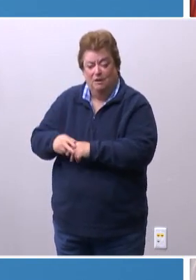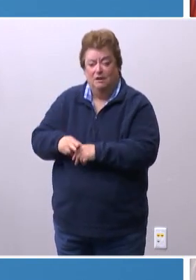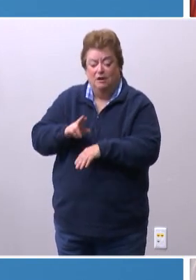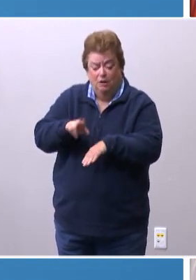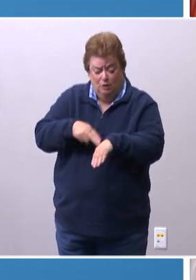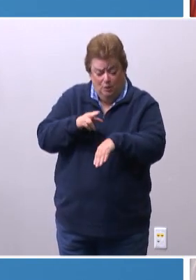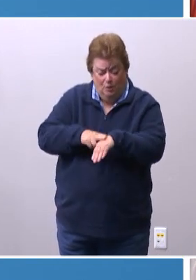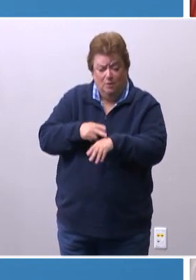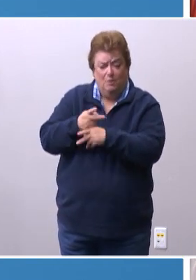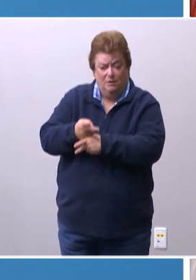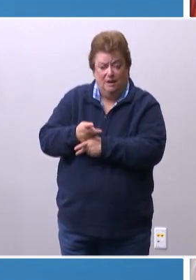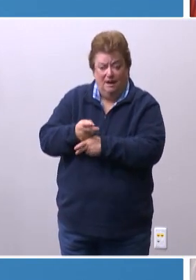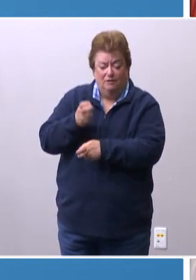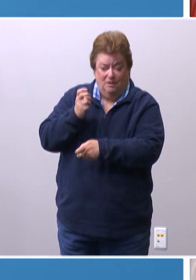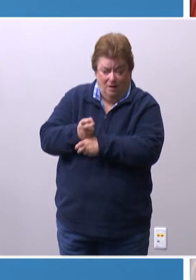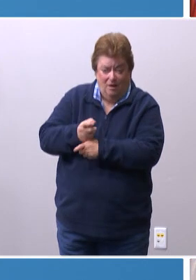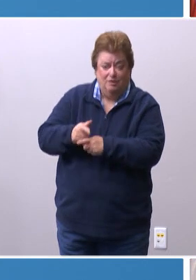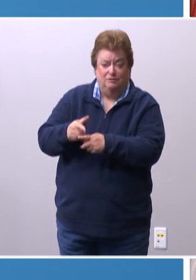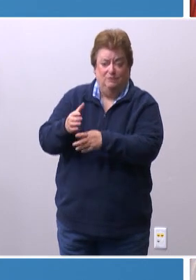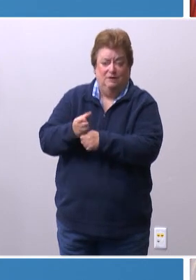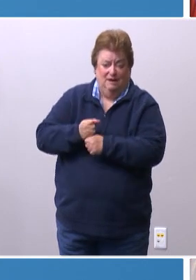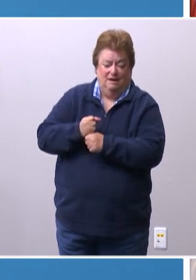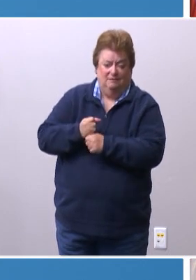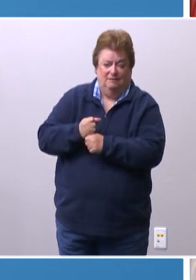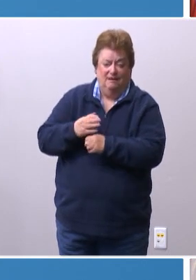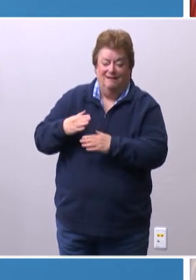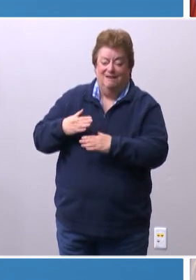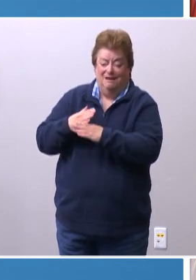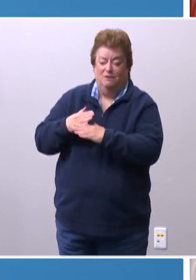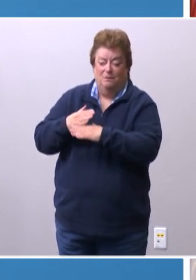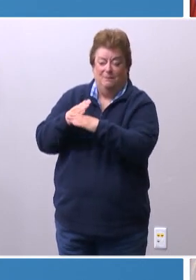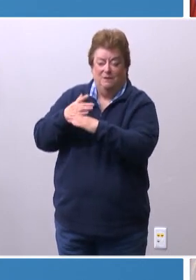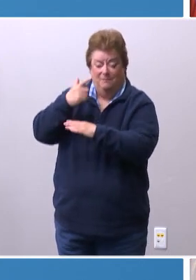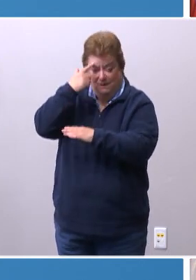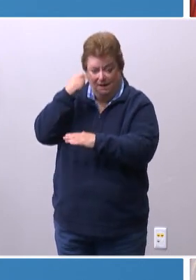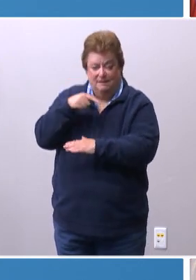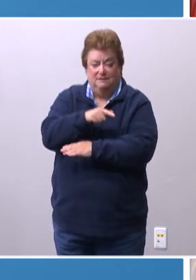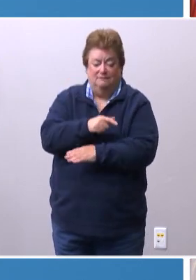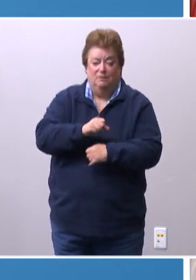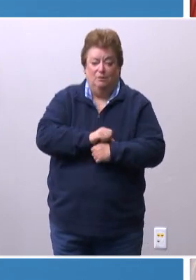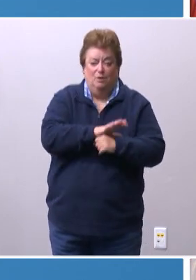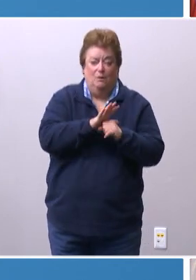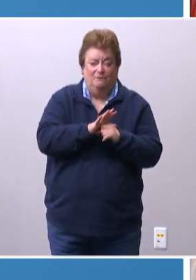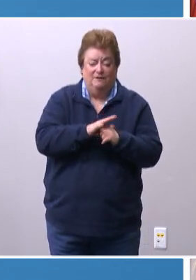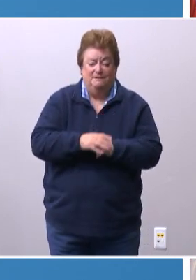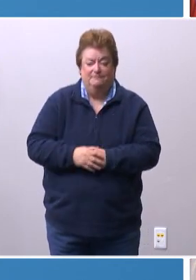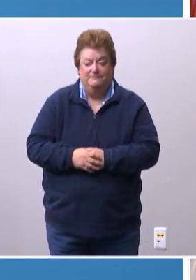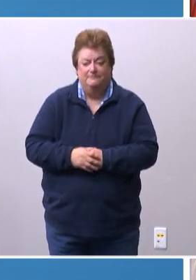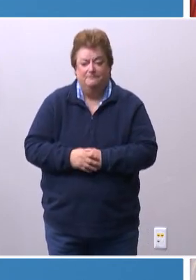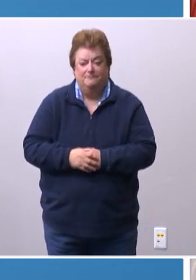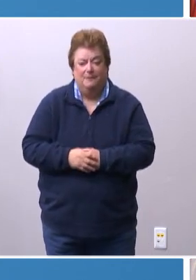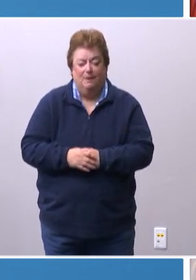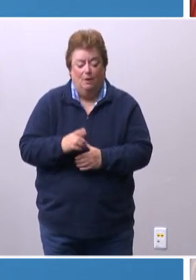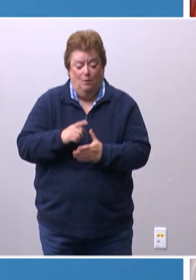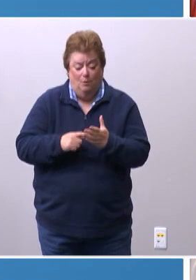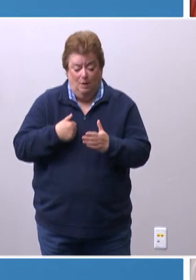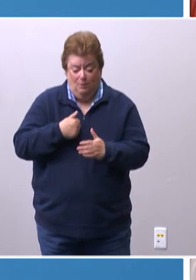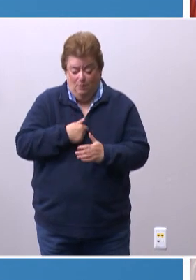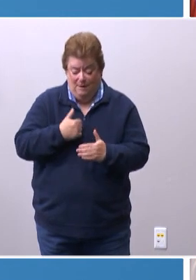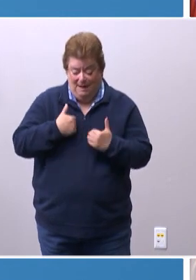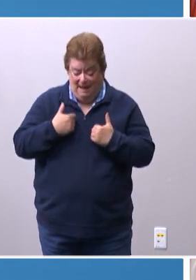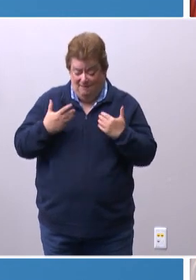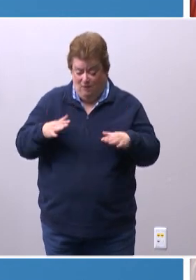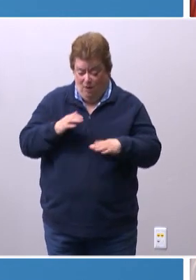to get and still interrupted because of the pandemic. The health measures that we have in place locally